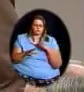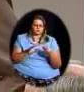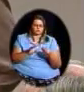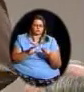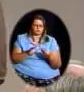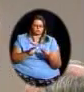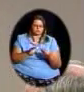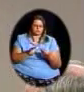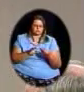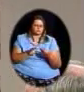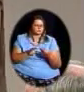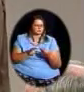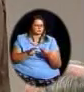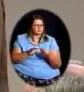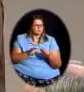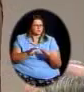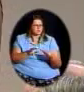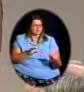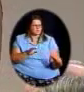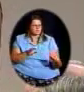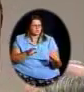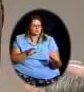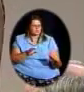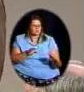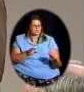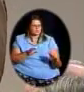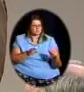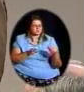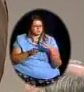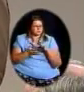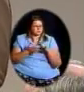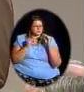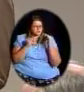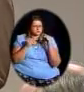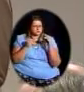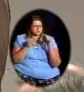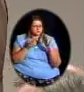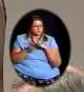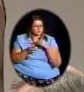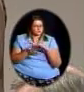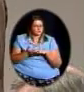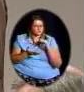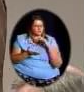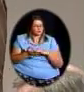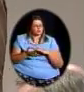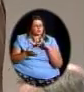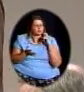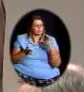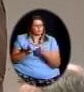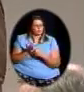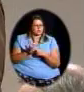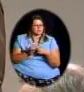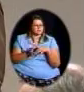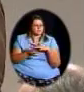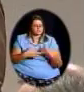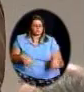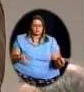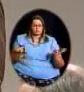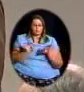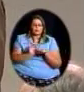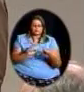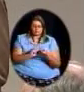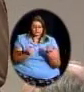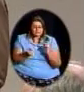of teaching and learning. And adding that piece just adds more information for us to react to and recognize it is important. Transitions are